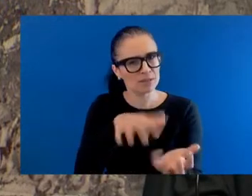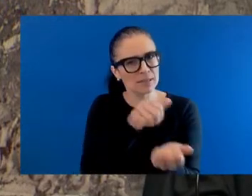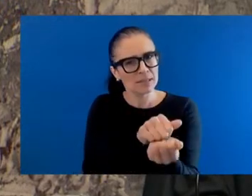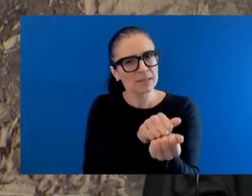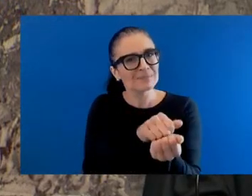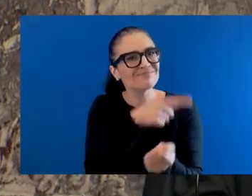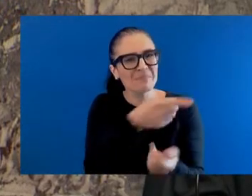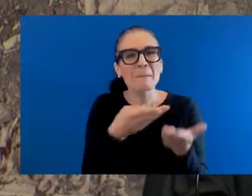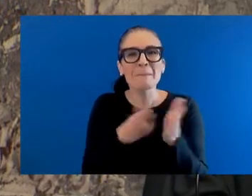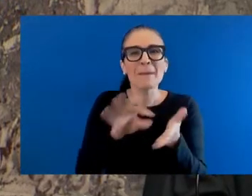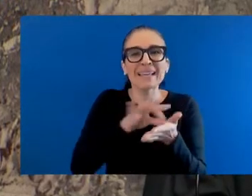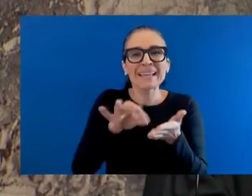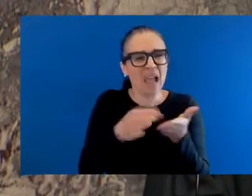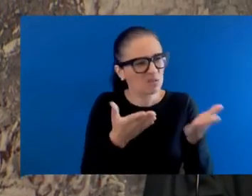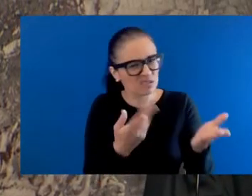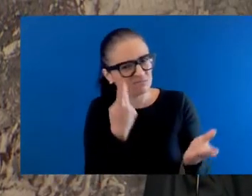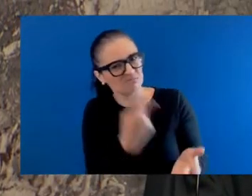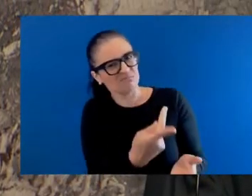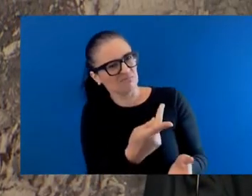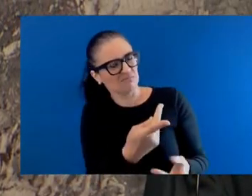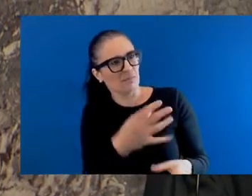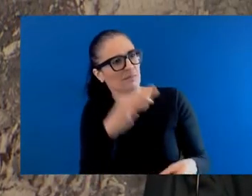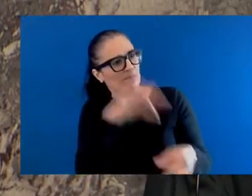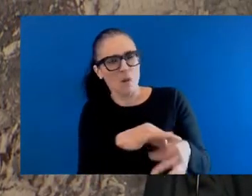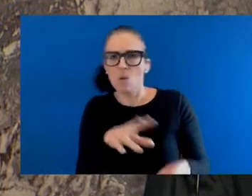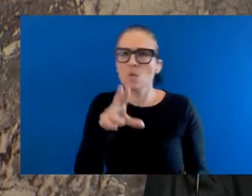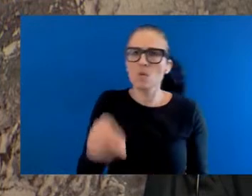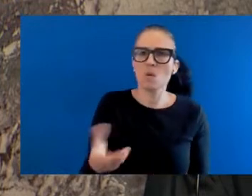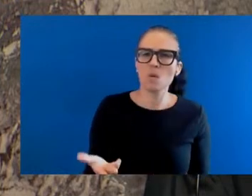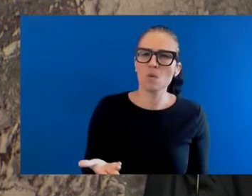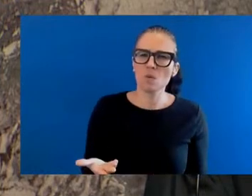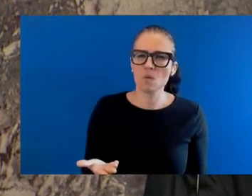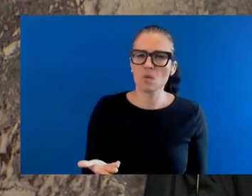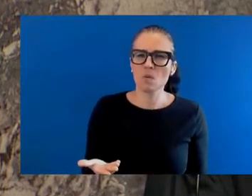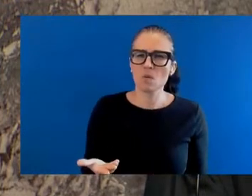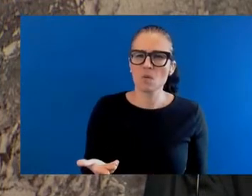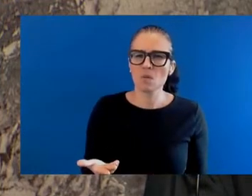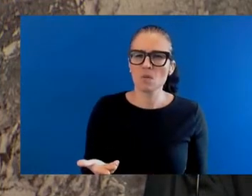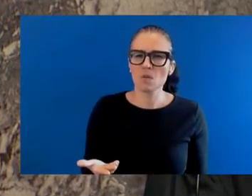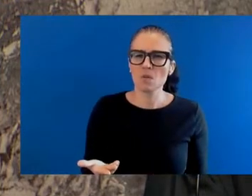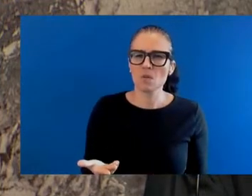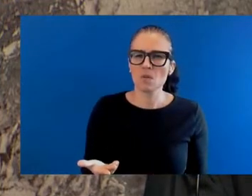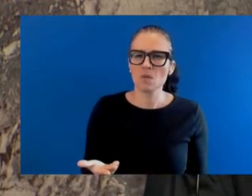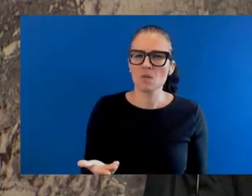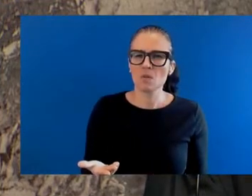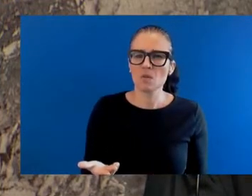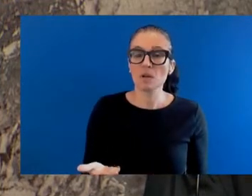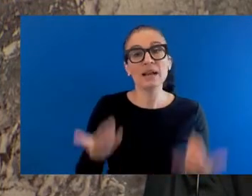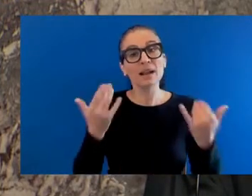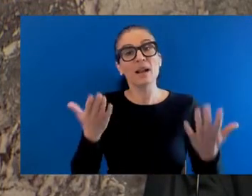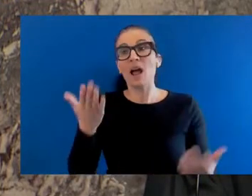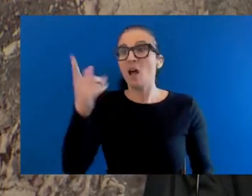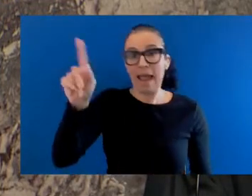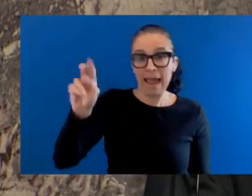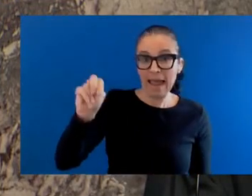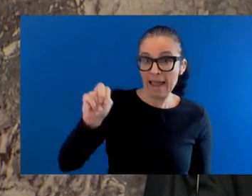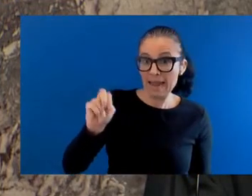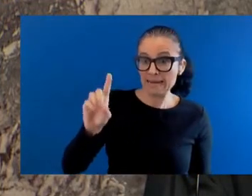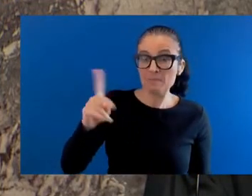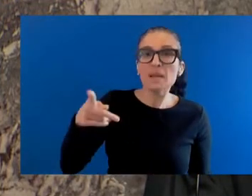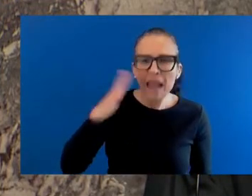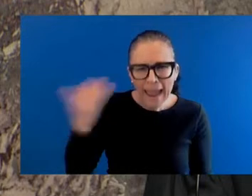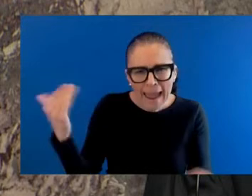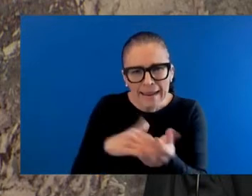the majority NDP government will vote this down so we don't even get to uncover what's really happening at the lower levels of